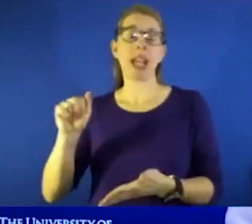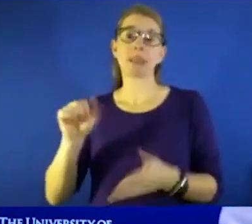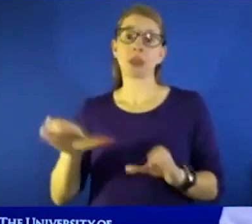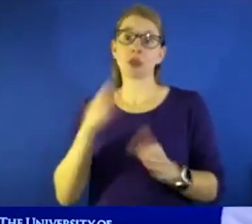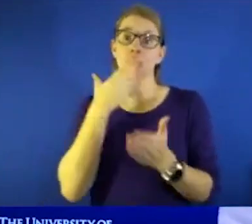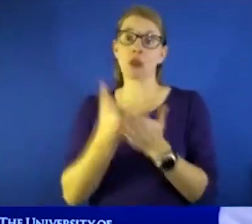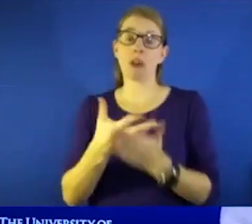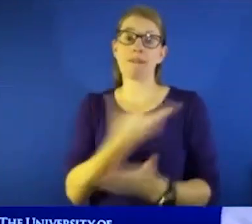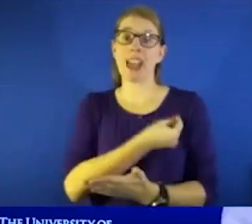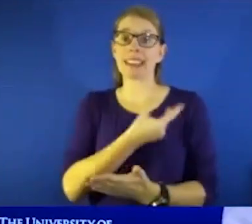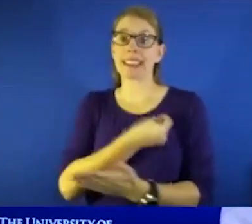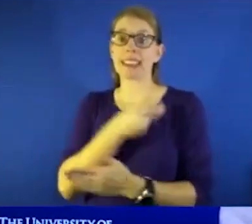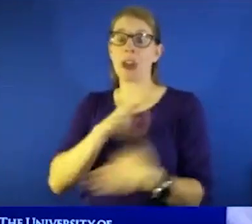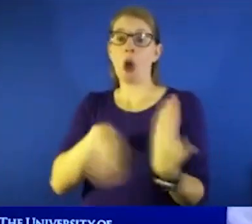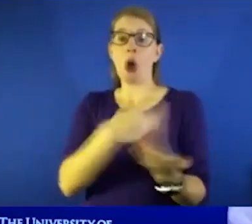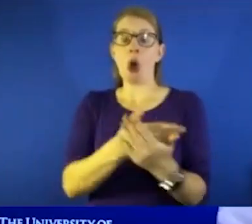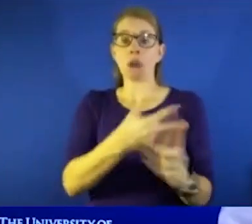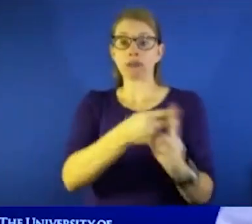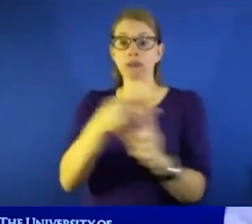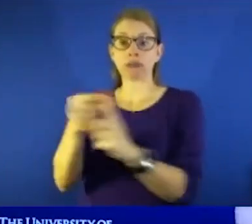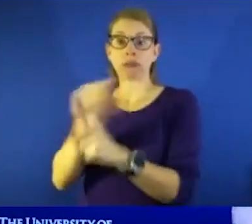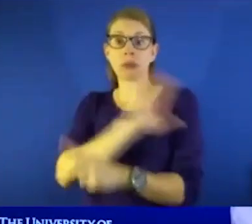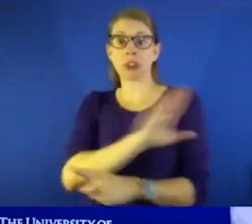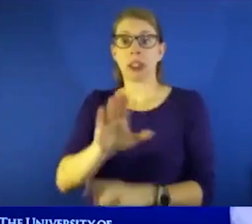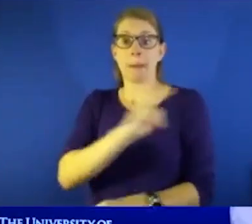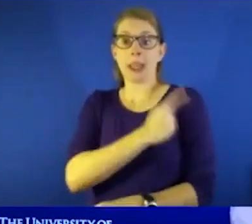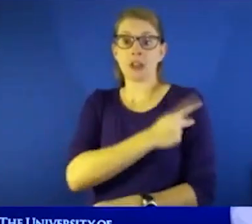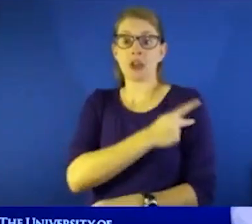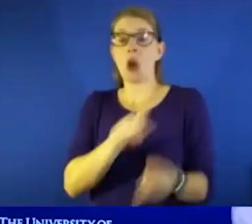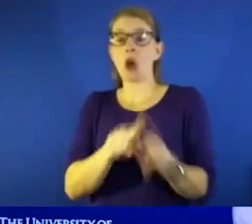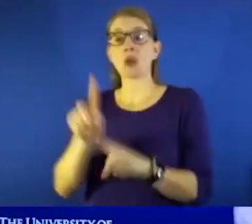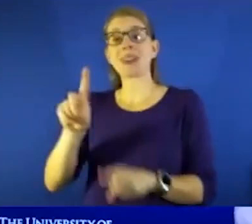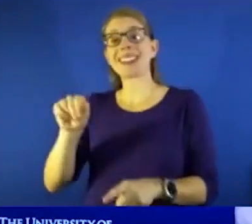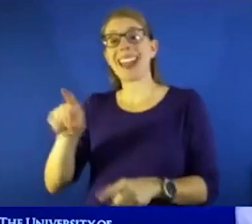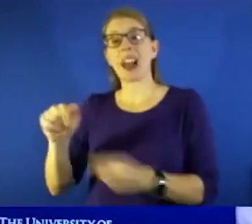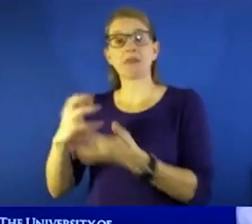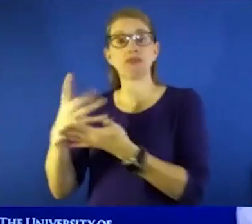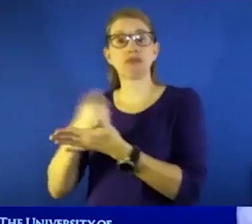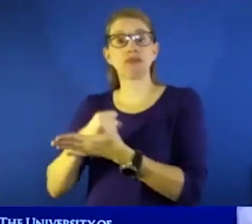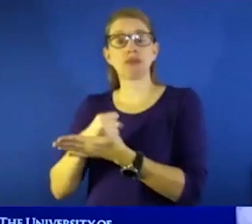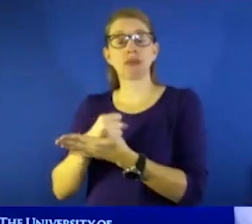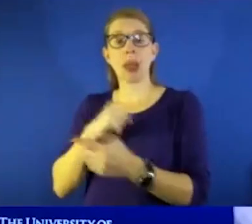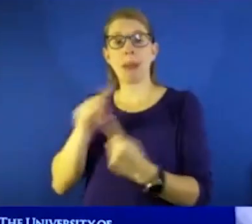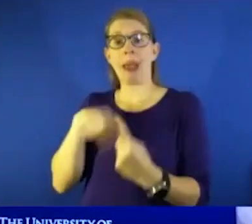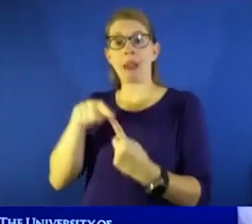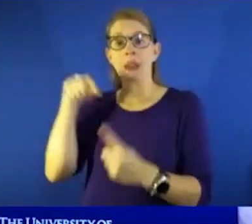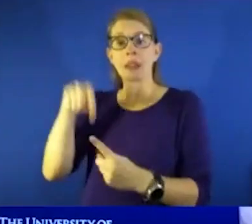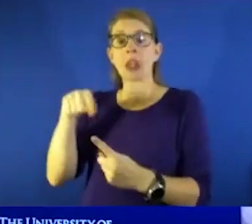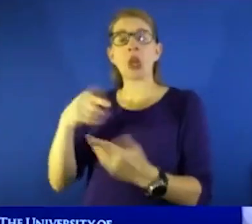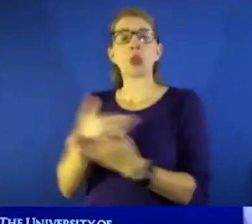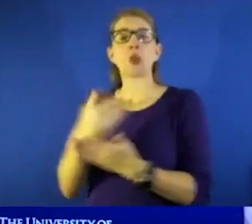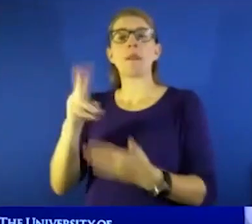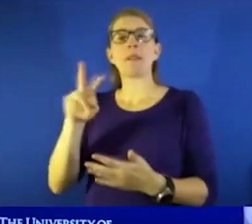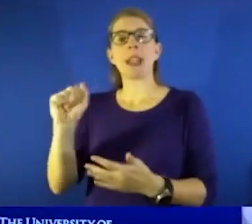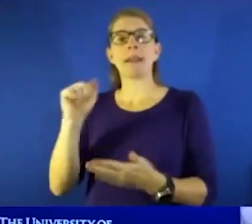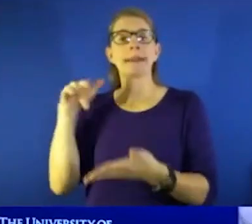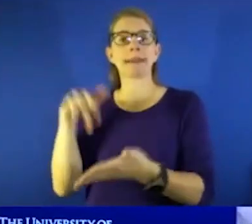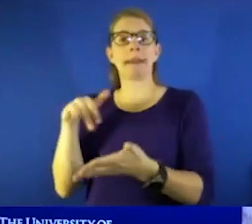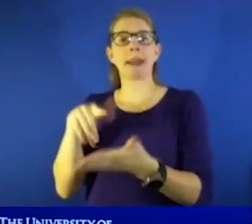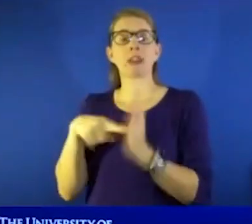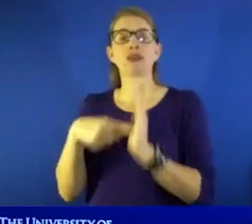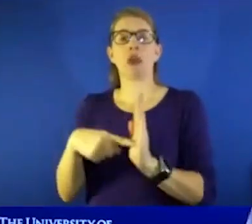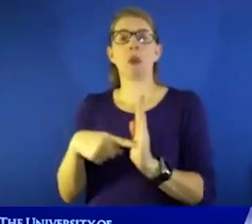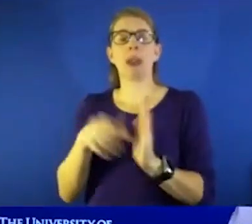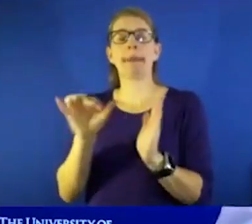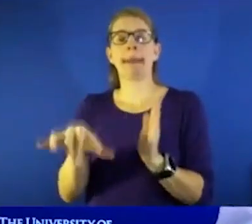their patients. But also looking at the data about this. And I think there was a new VA study showing that